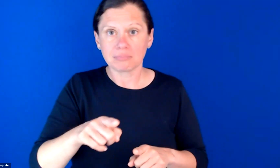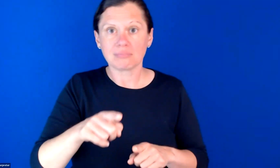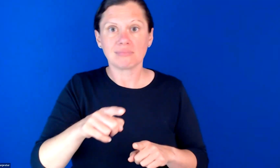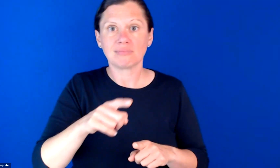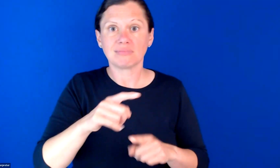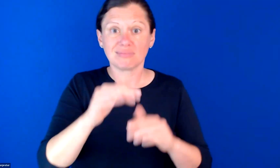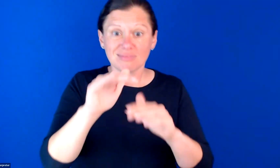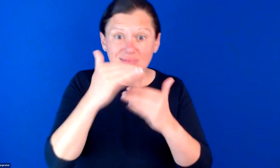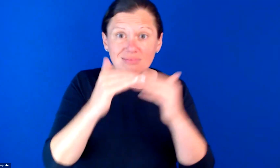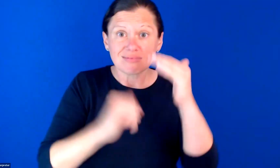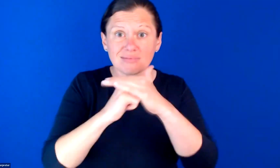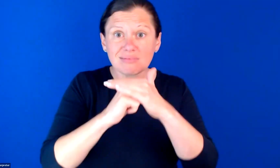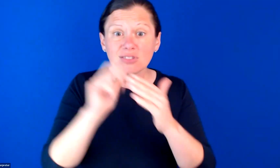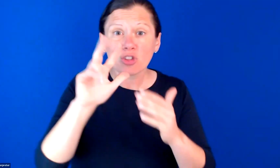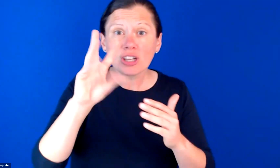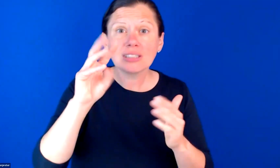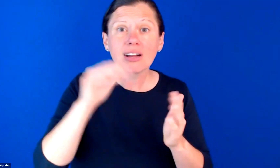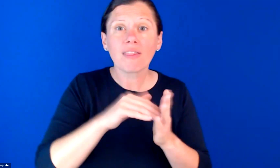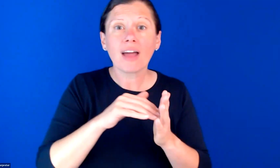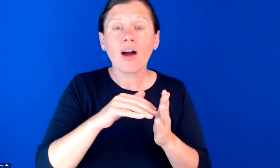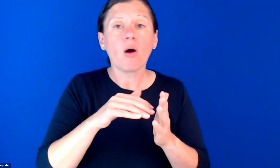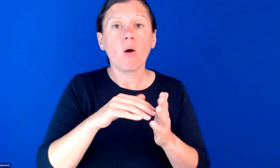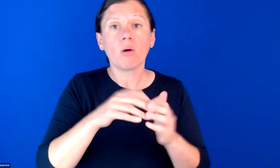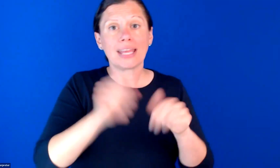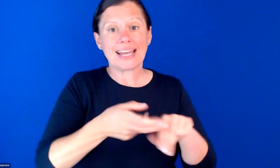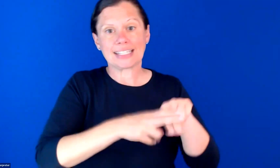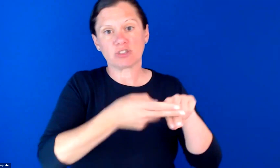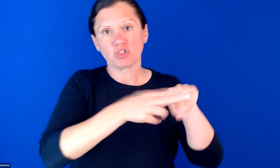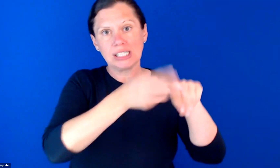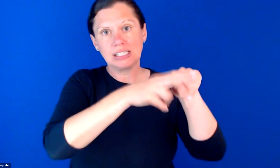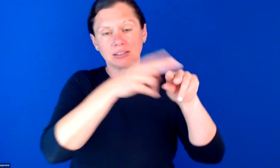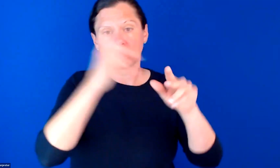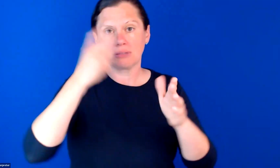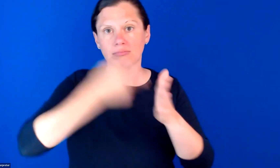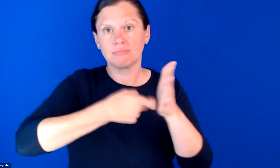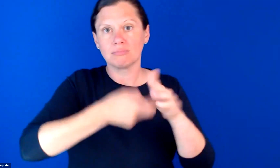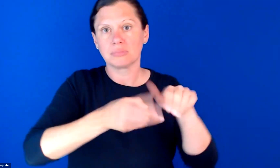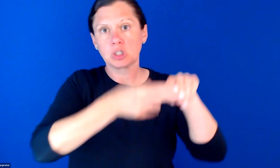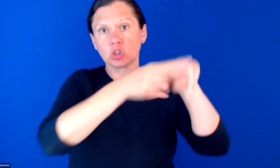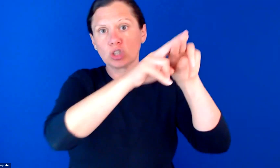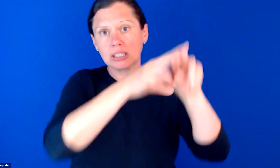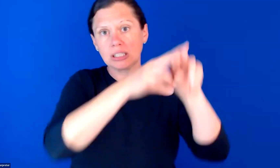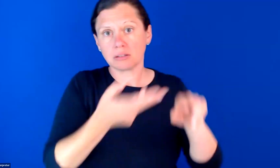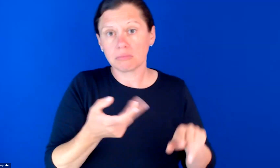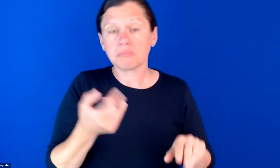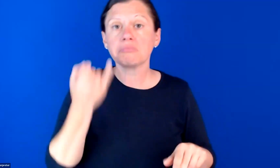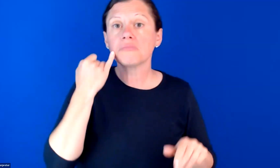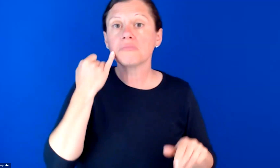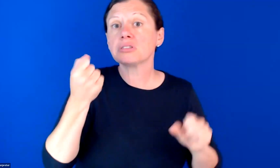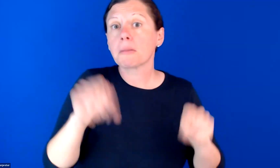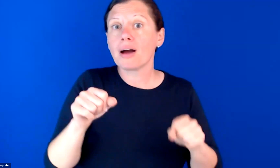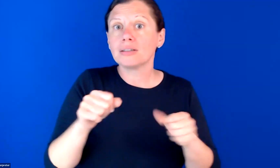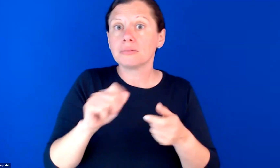possible for really high income earners that they could pay in more than they would get out. Those funds all remain in